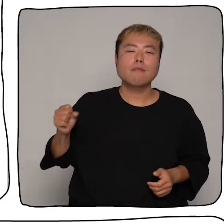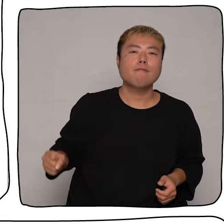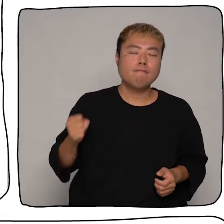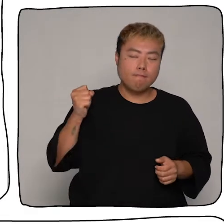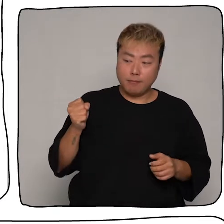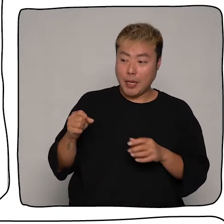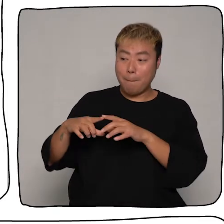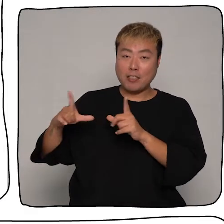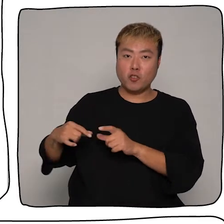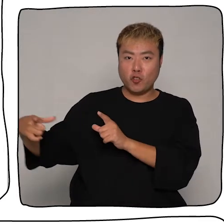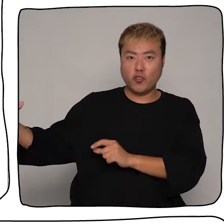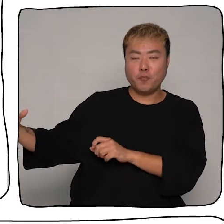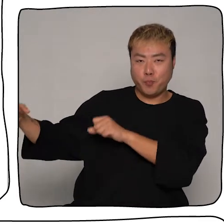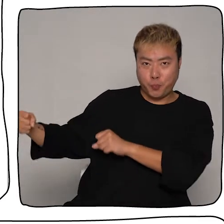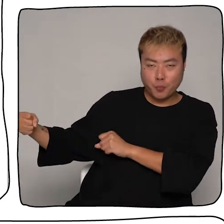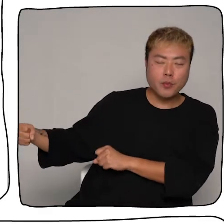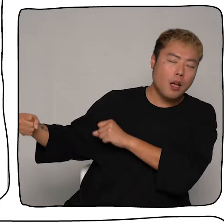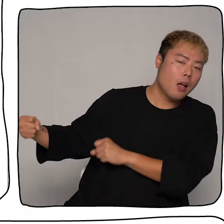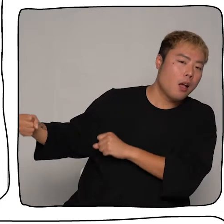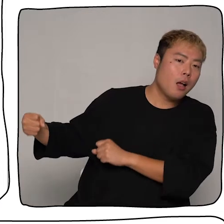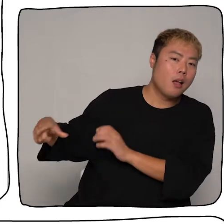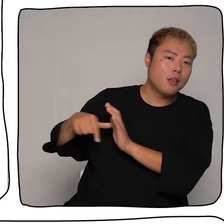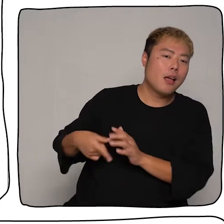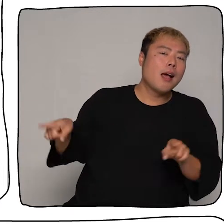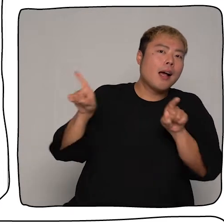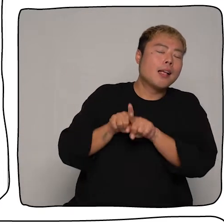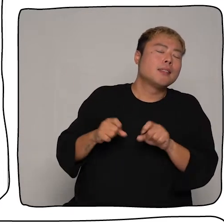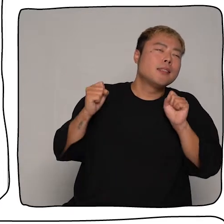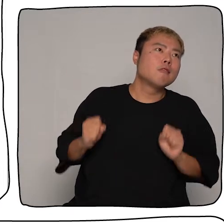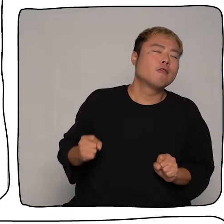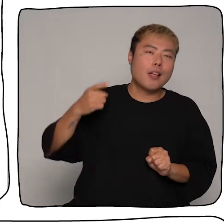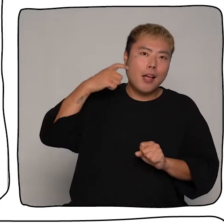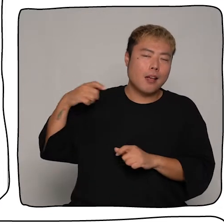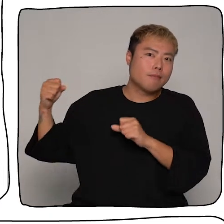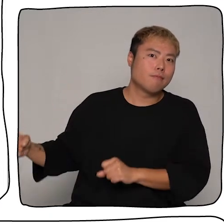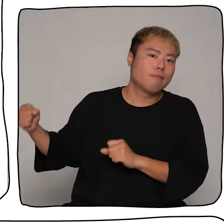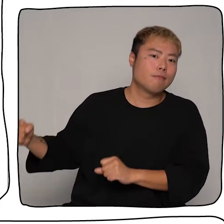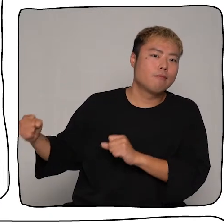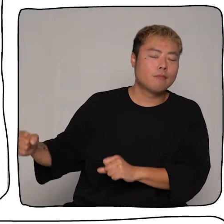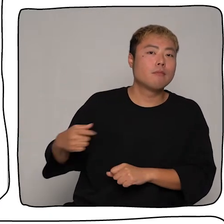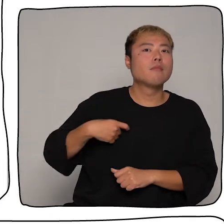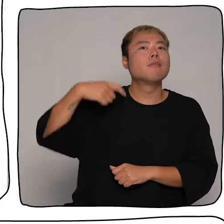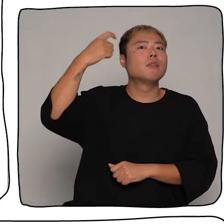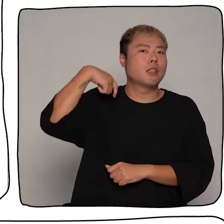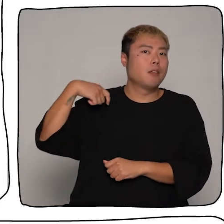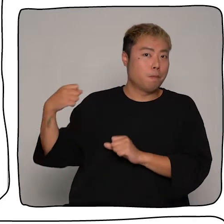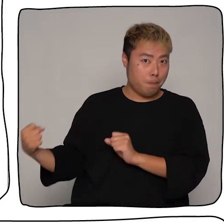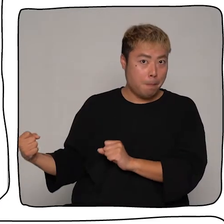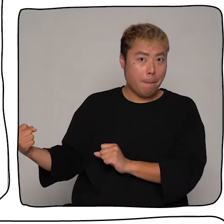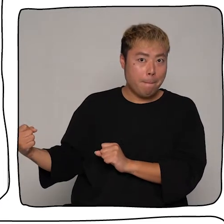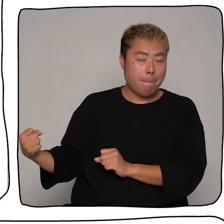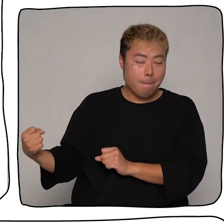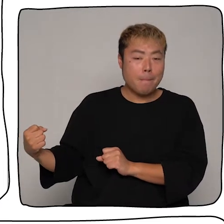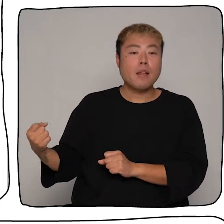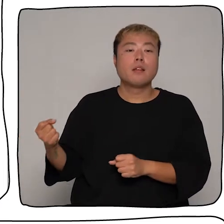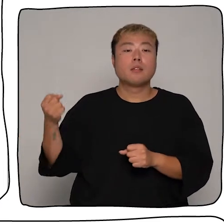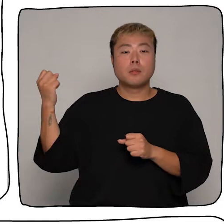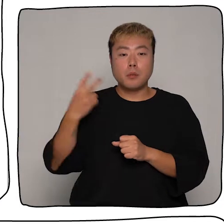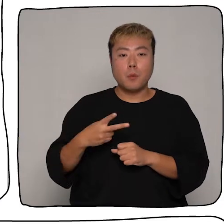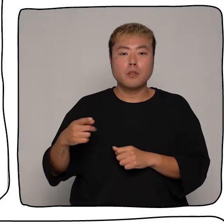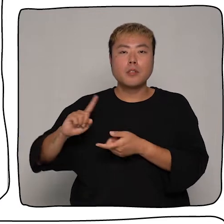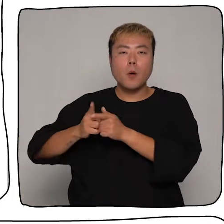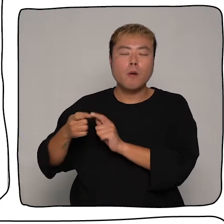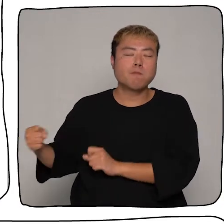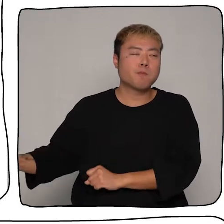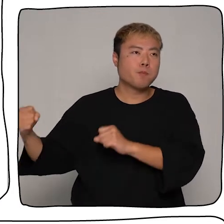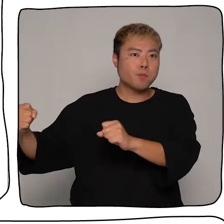together holding a rope, I feel we resonate with each other. And when we